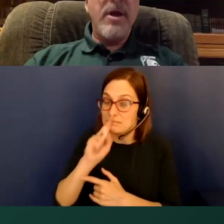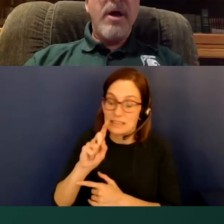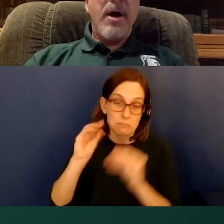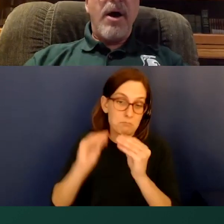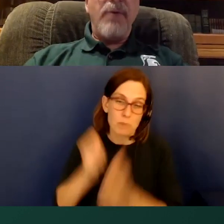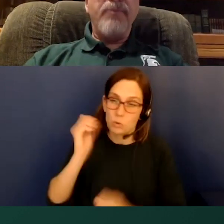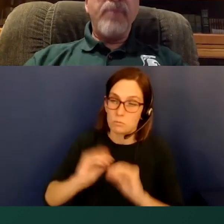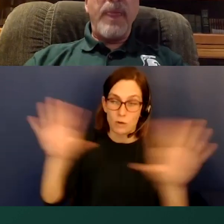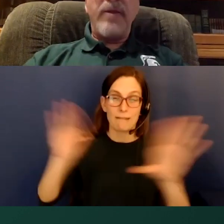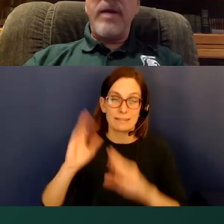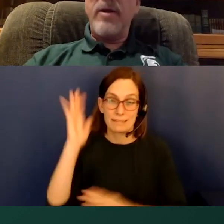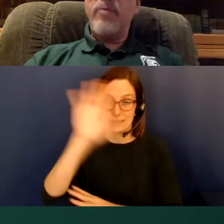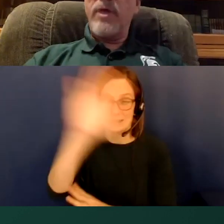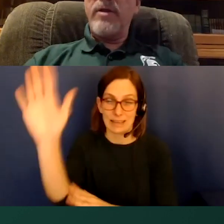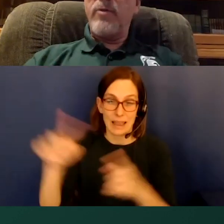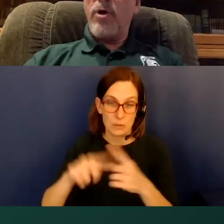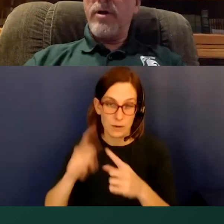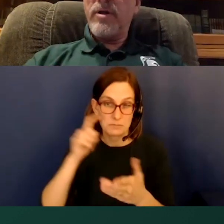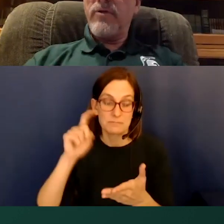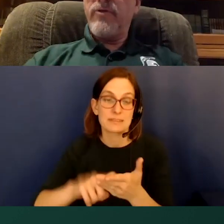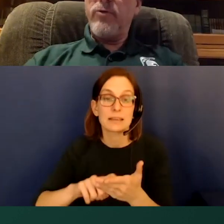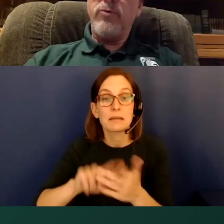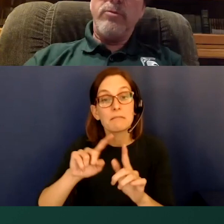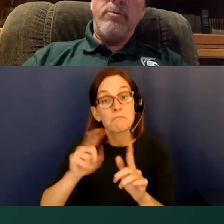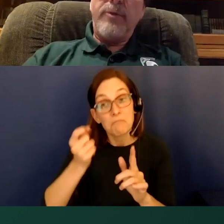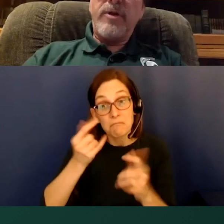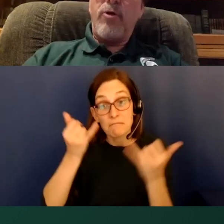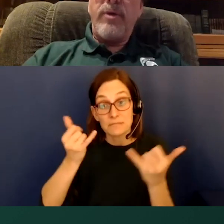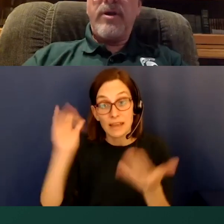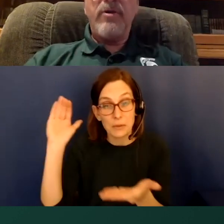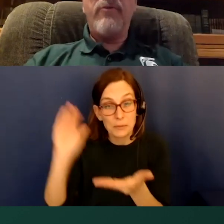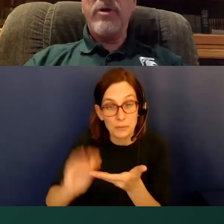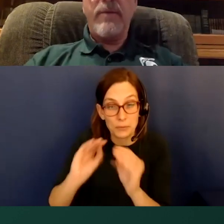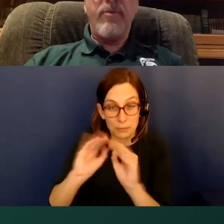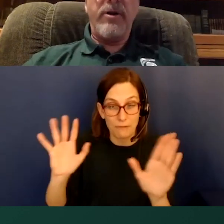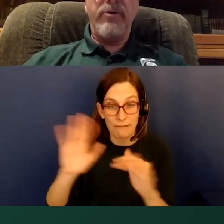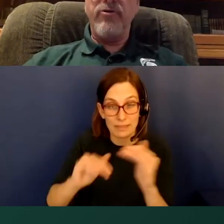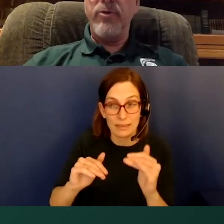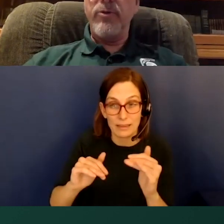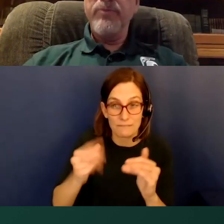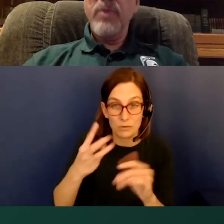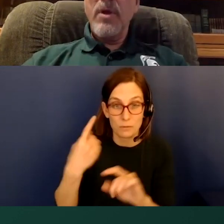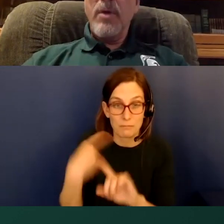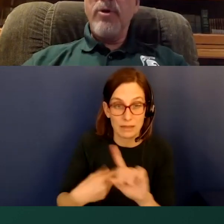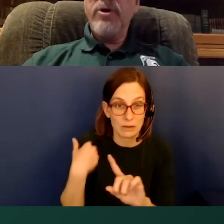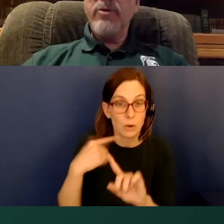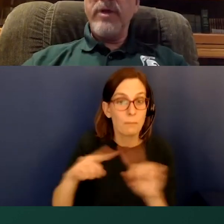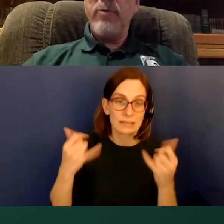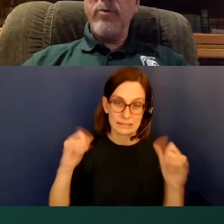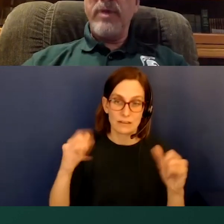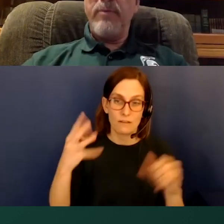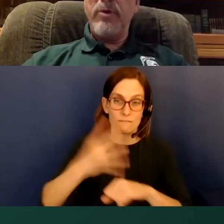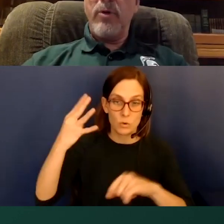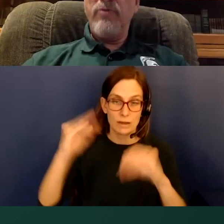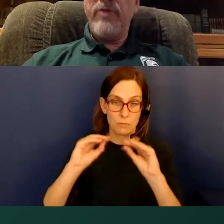it. It's not as bright as it was a few months ago, but it's still 4 times brighter than Jupiter. Mercury